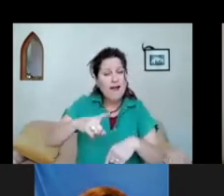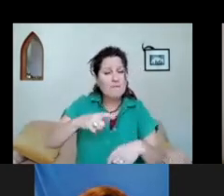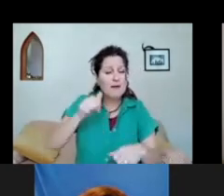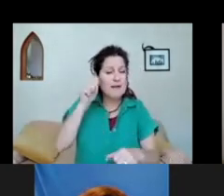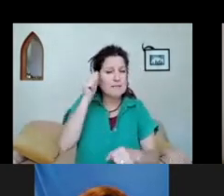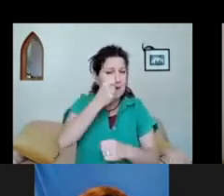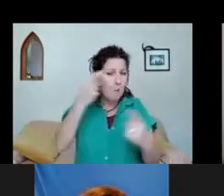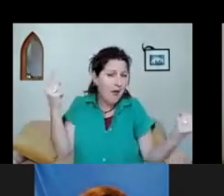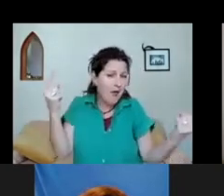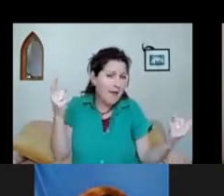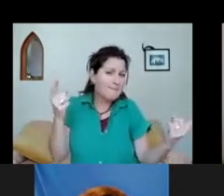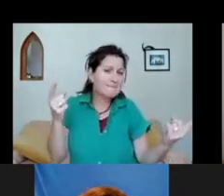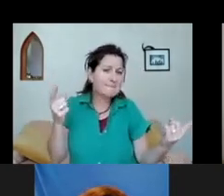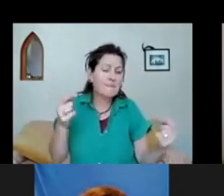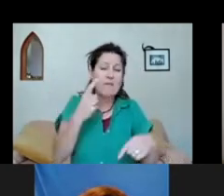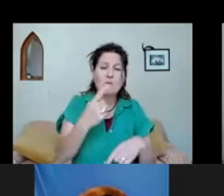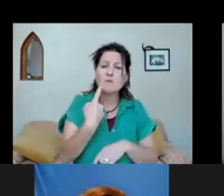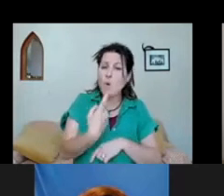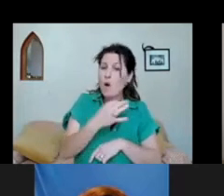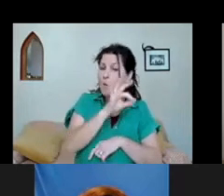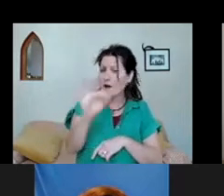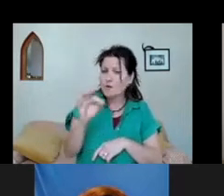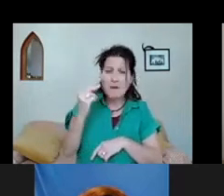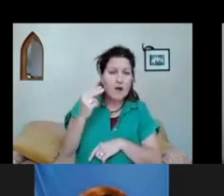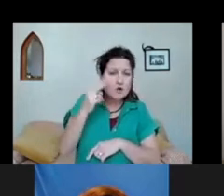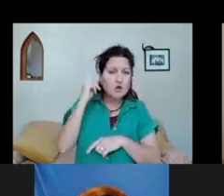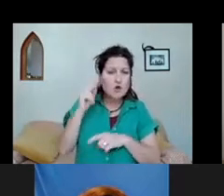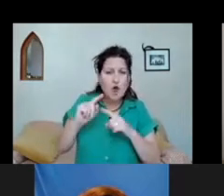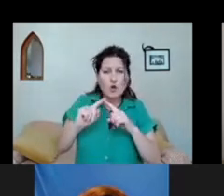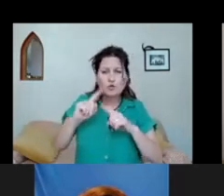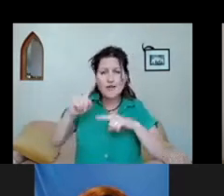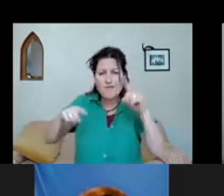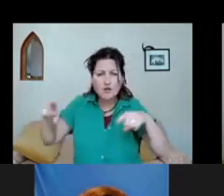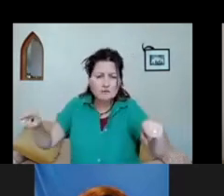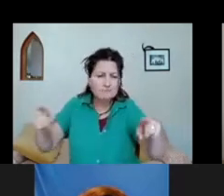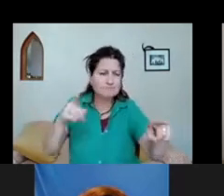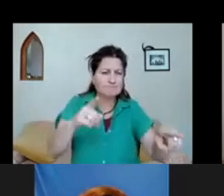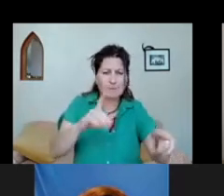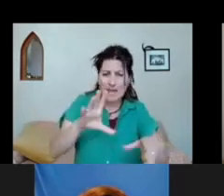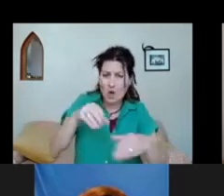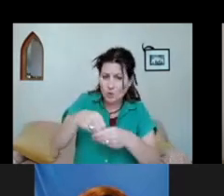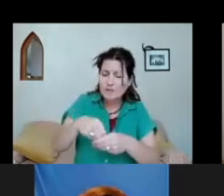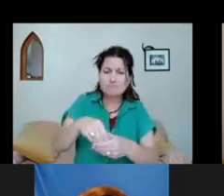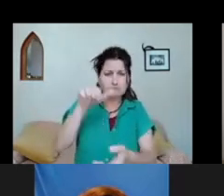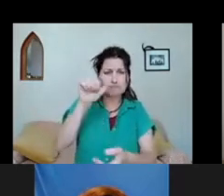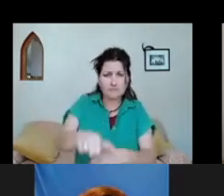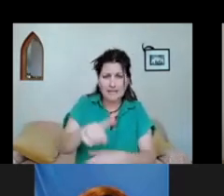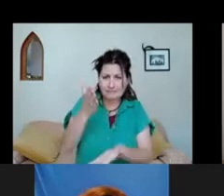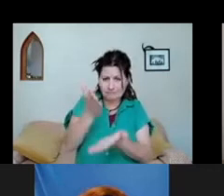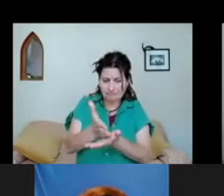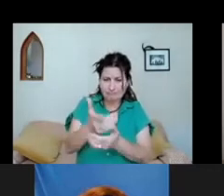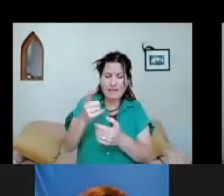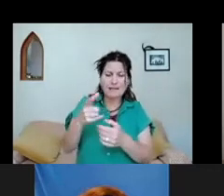being neurodivergent, if neurodivergency is included, and obviously I said it is, so it's deaf, disabled, and